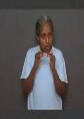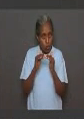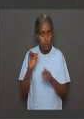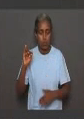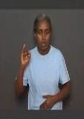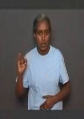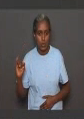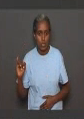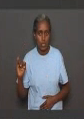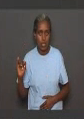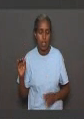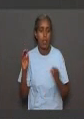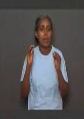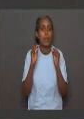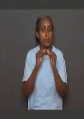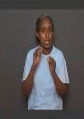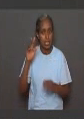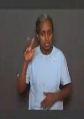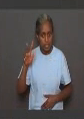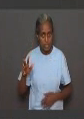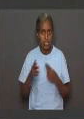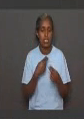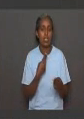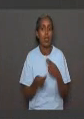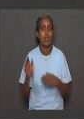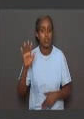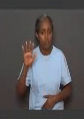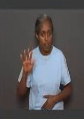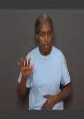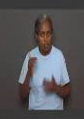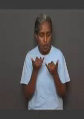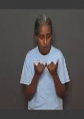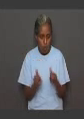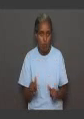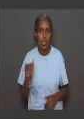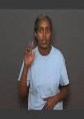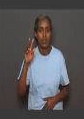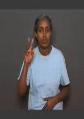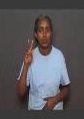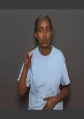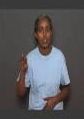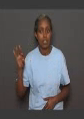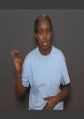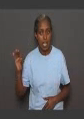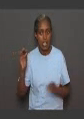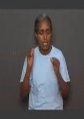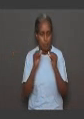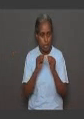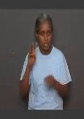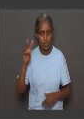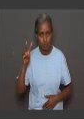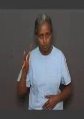is equal to iota plus 3 times 5 over